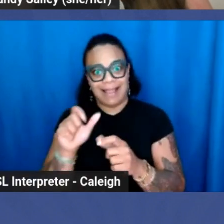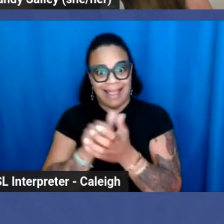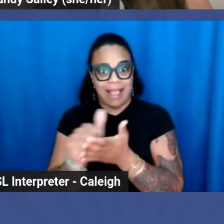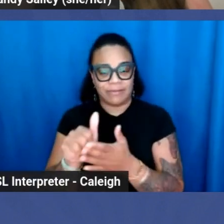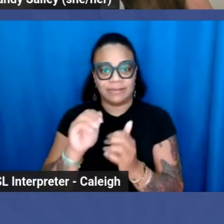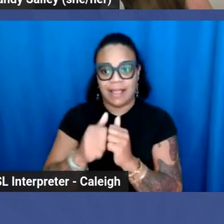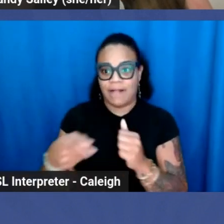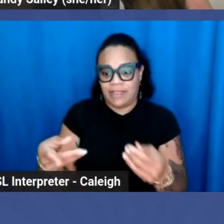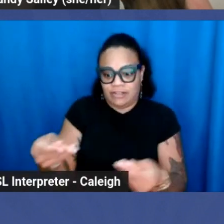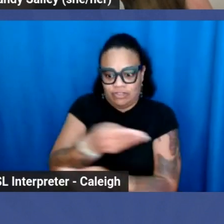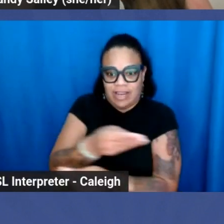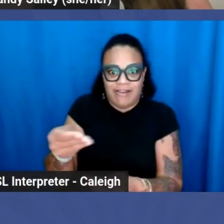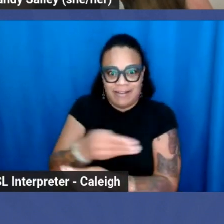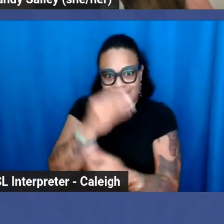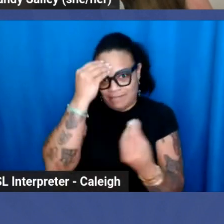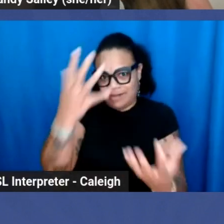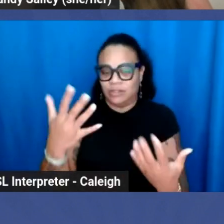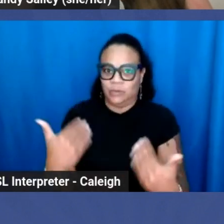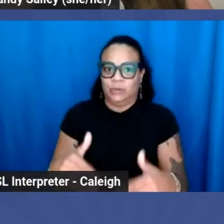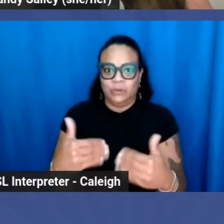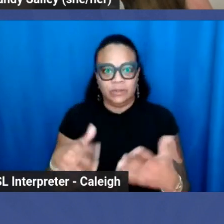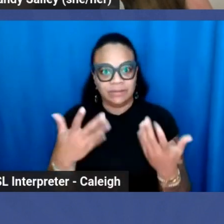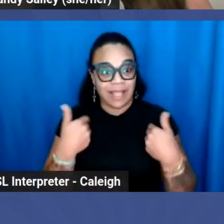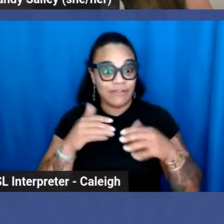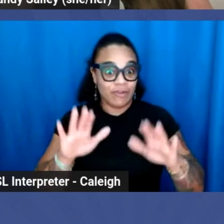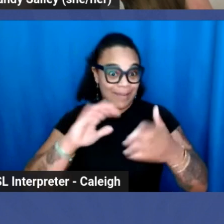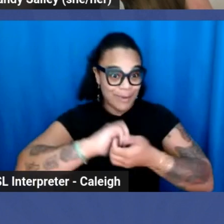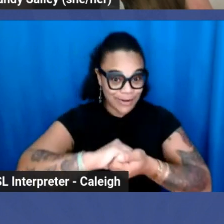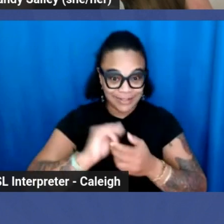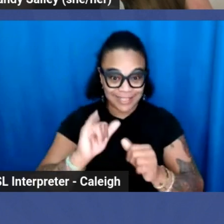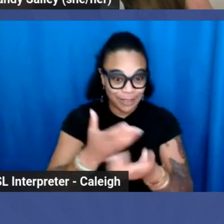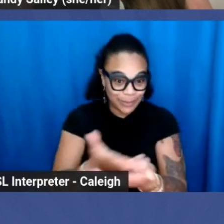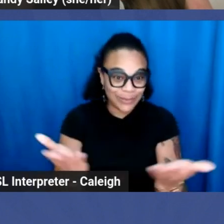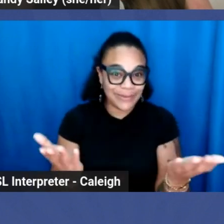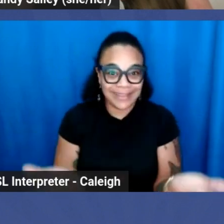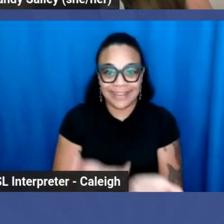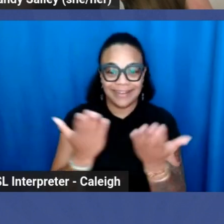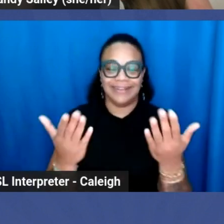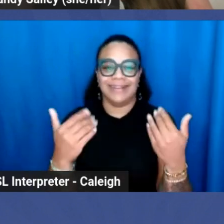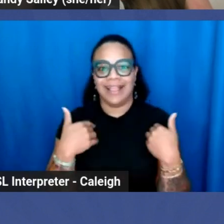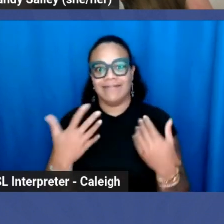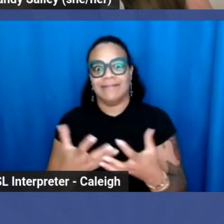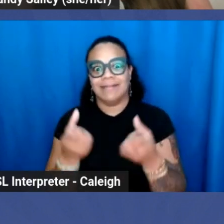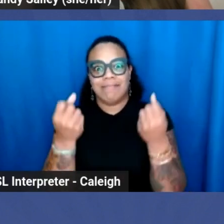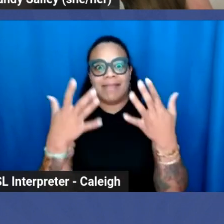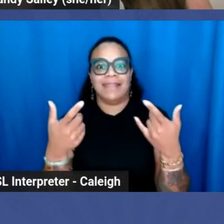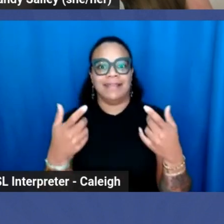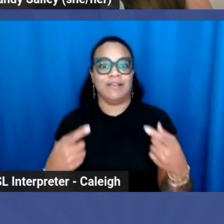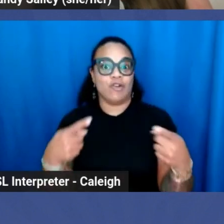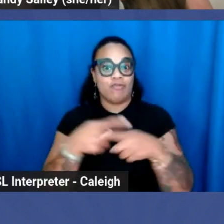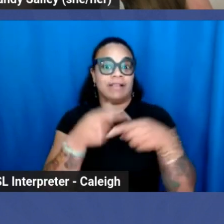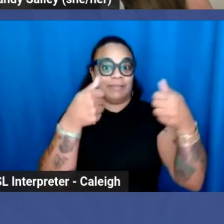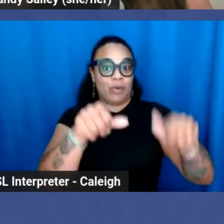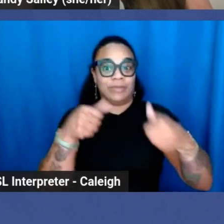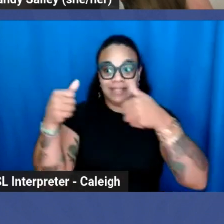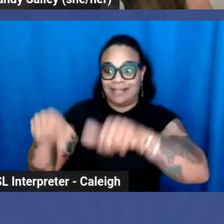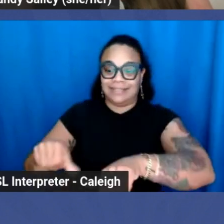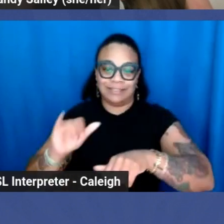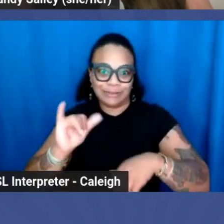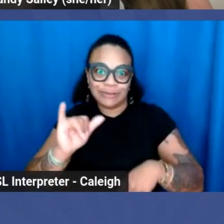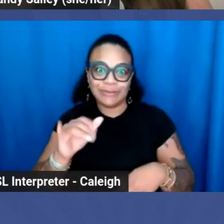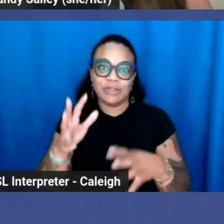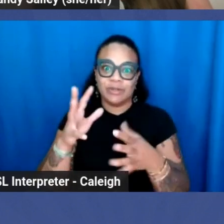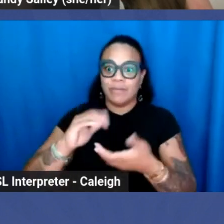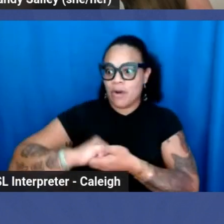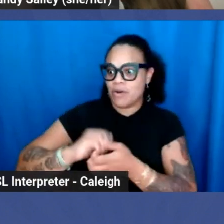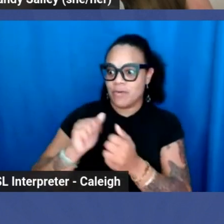great partners like actually all of you here. We do a lot of cross postings, work with a lot of creatives, and also try